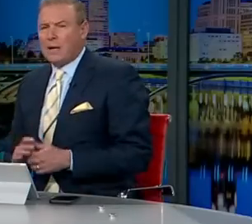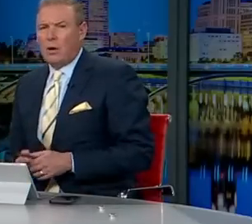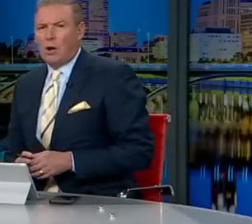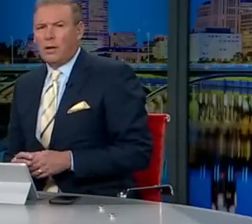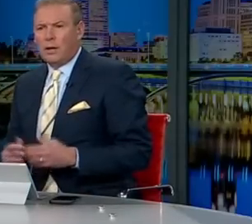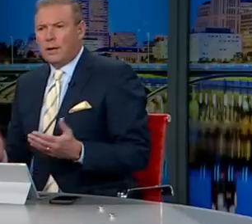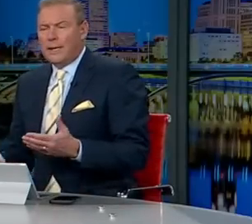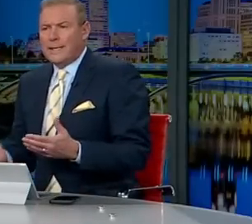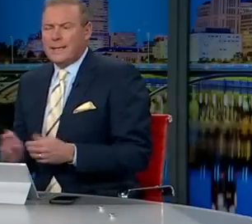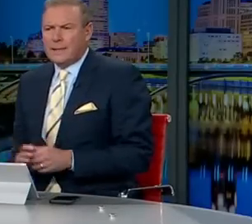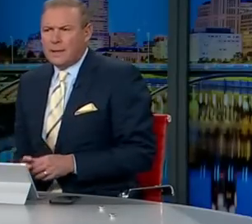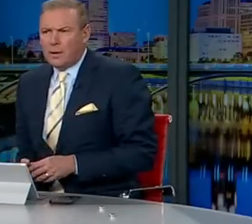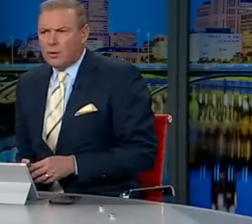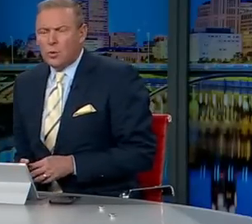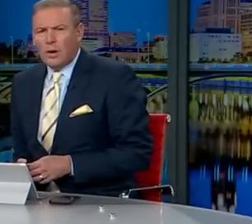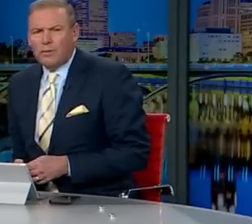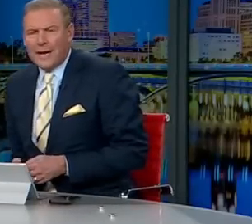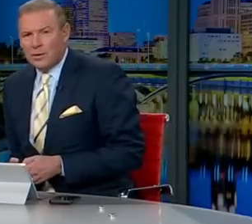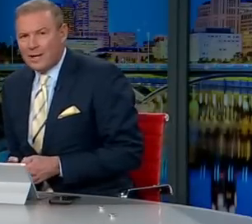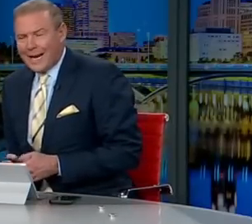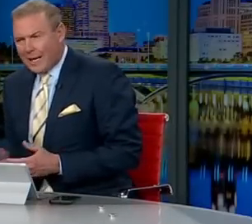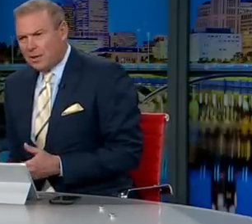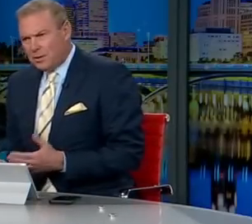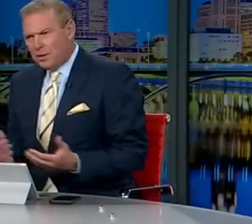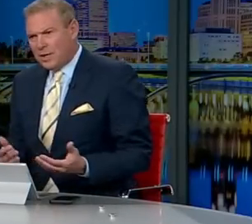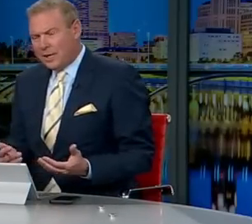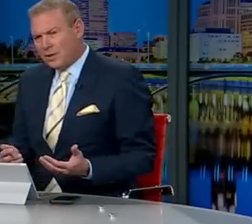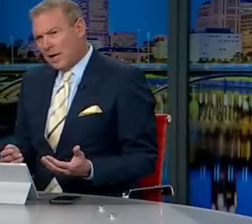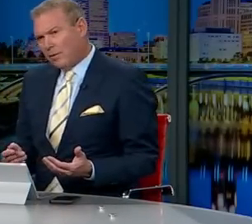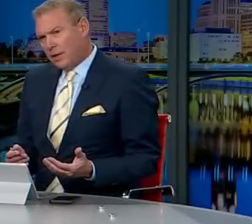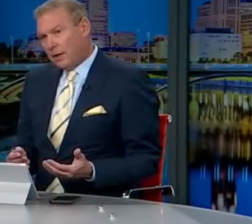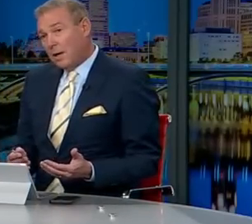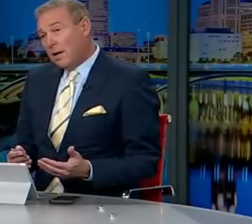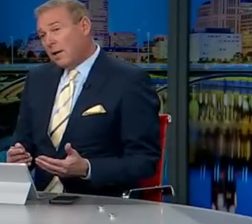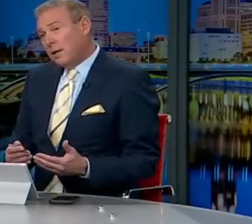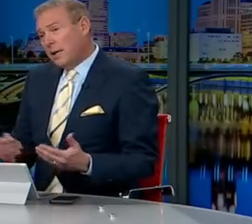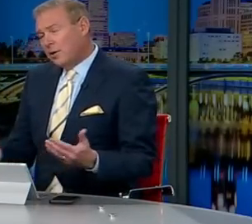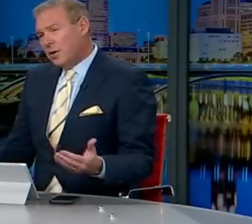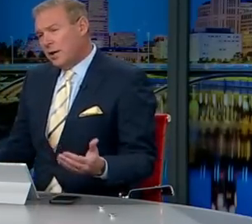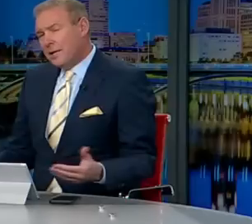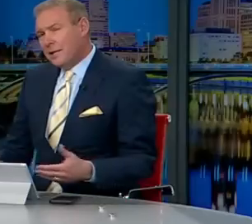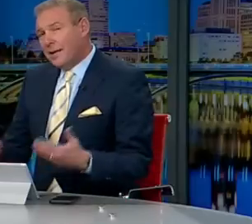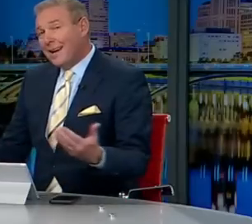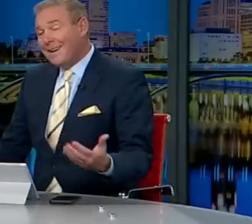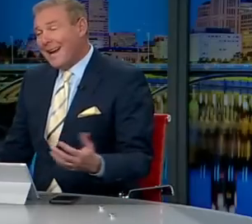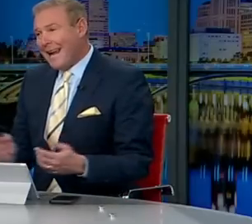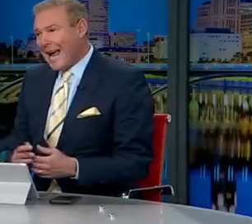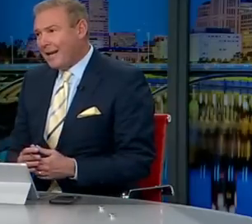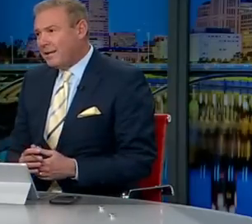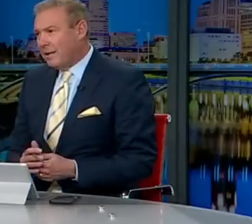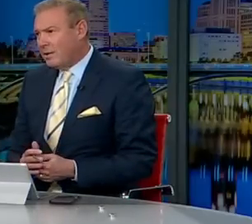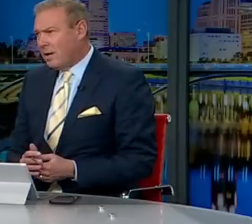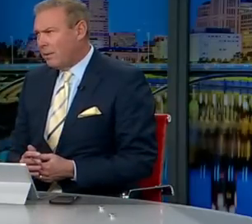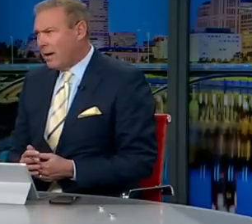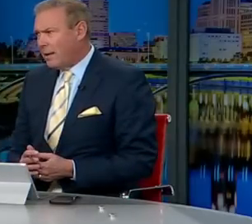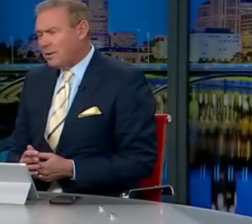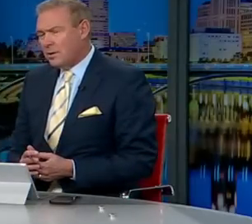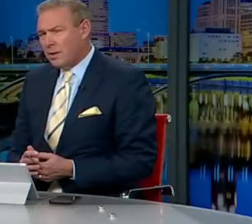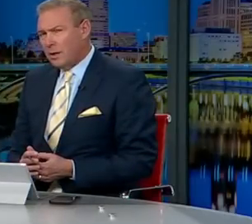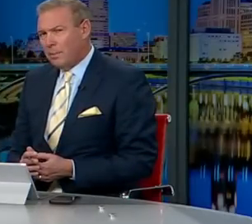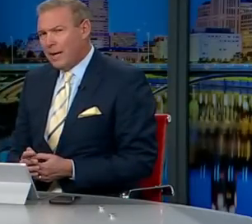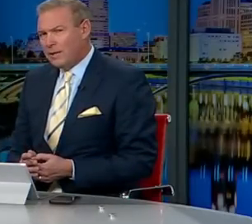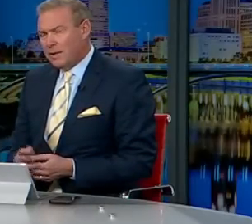numbers are backlogged here, and he says that there are 12,000 antigen tests out there that are still untested and not added to this number,